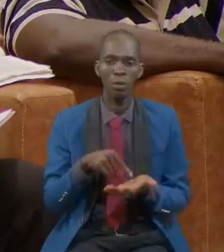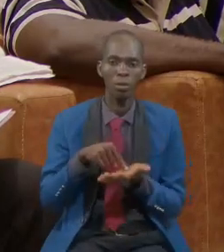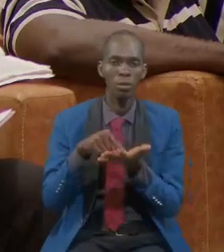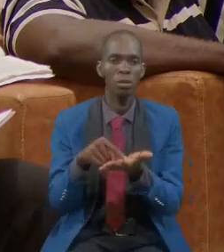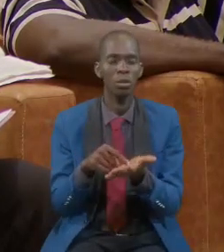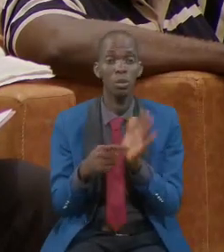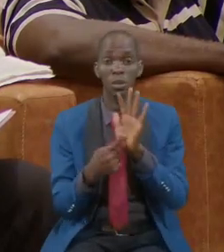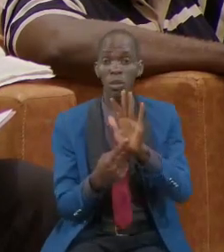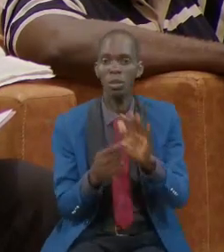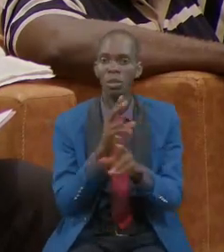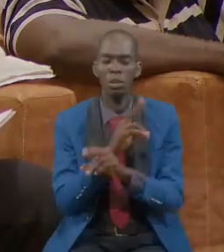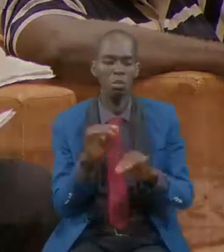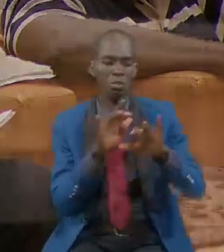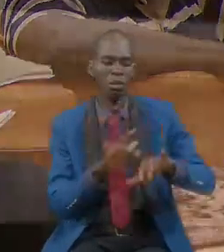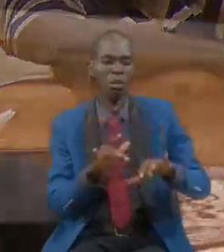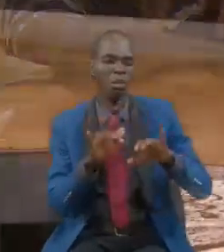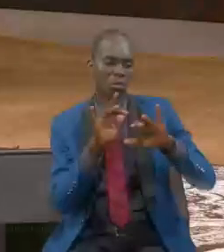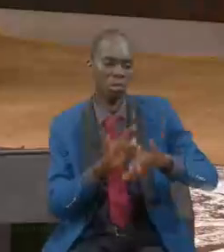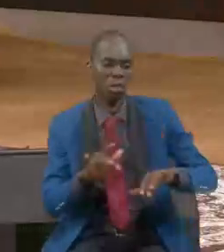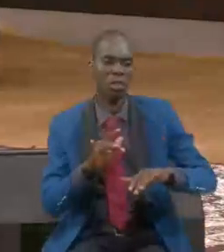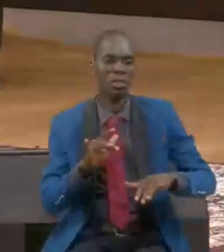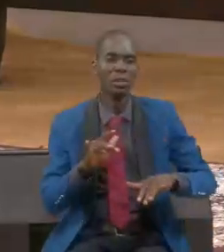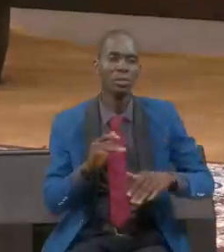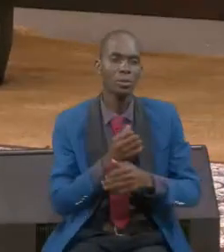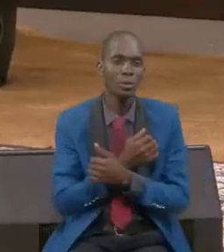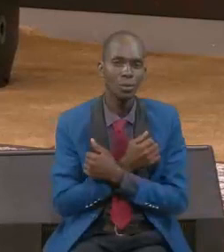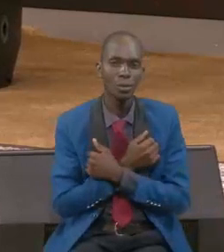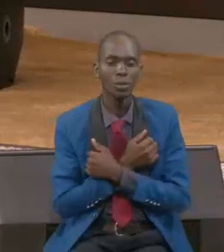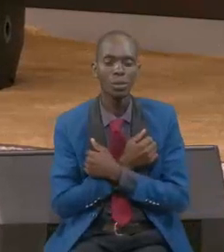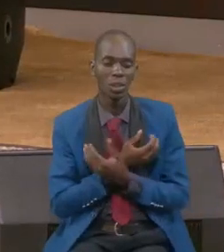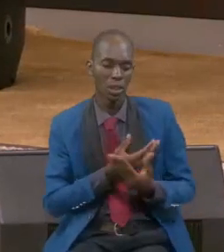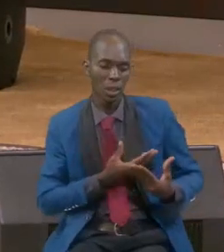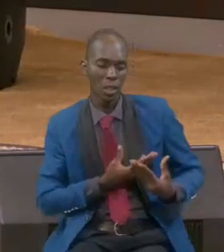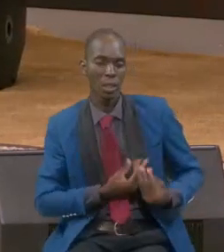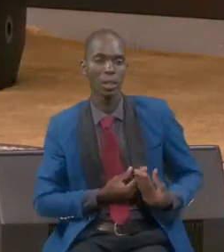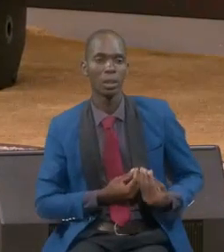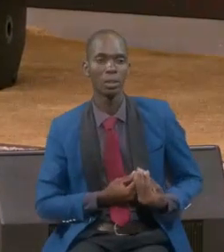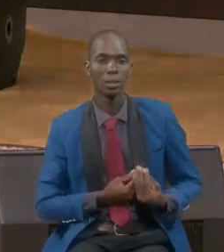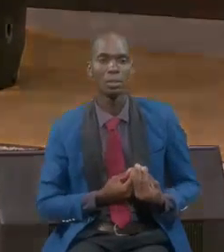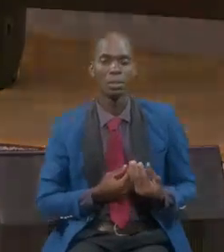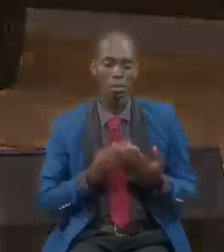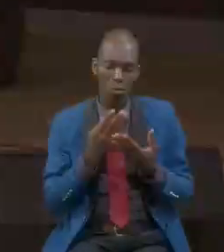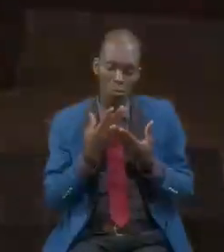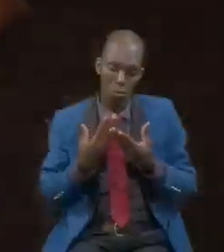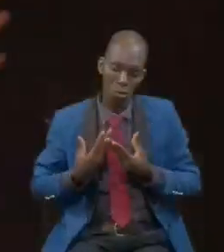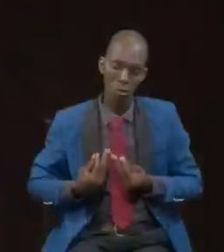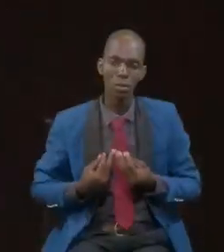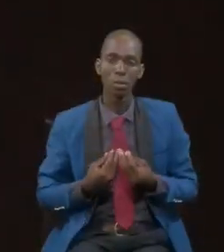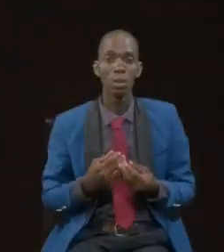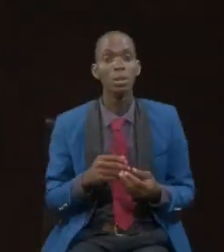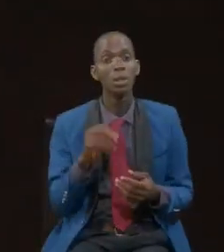No Mercy Mercy love tenderness gentle years